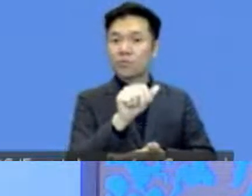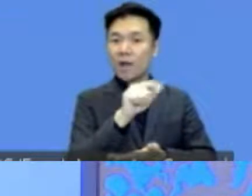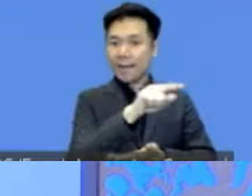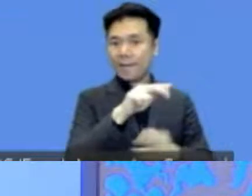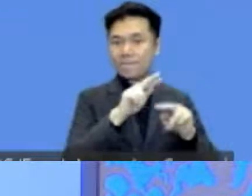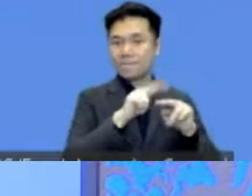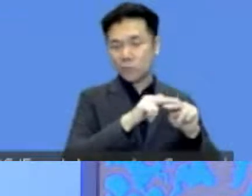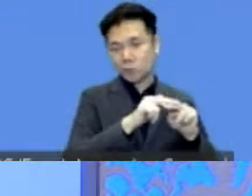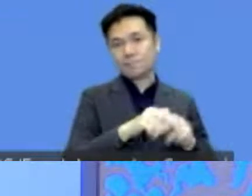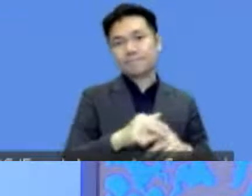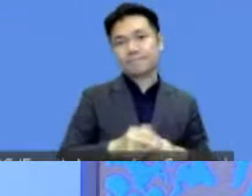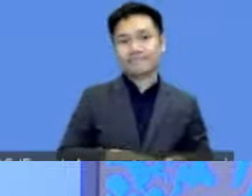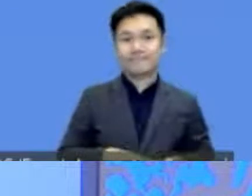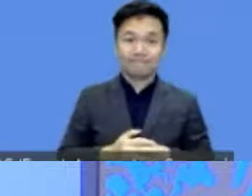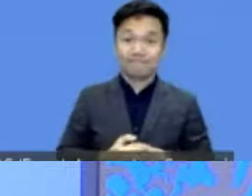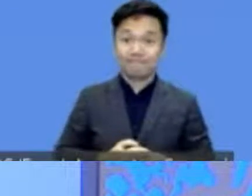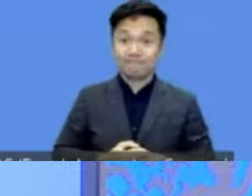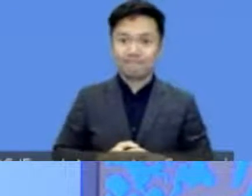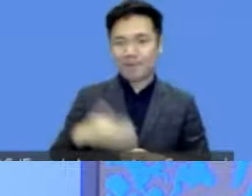Next, please. Sorry.